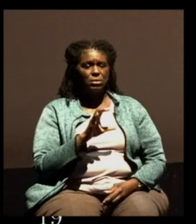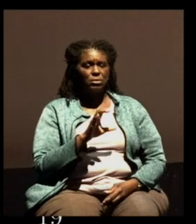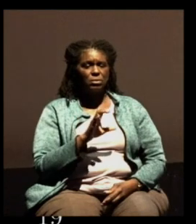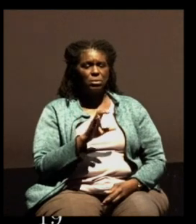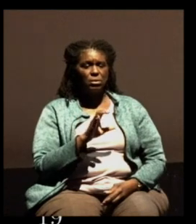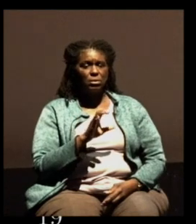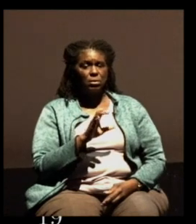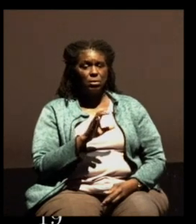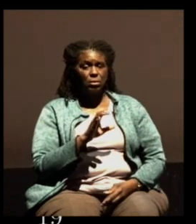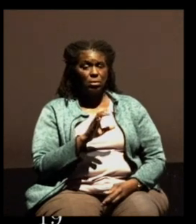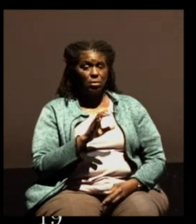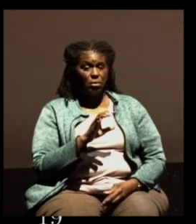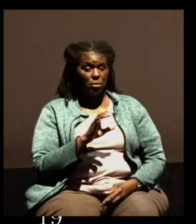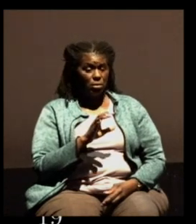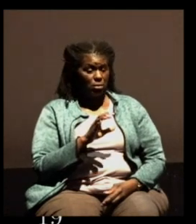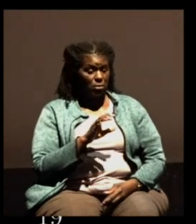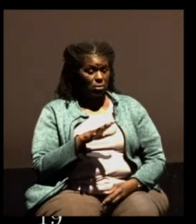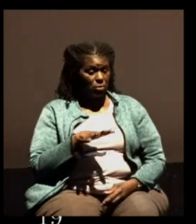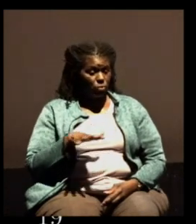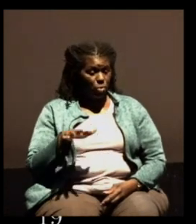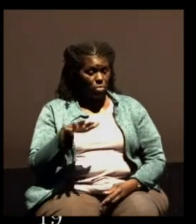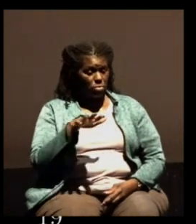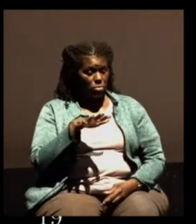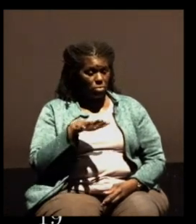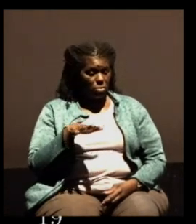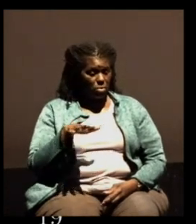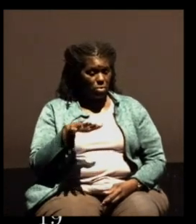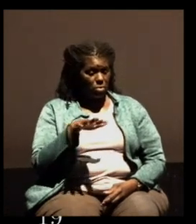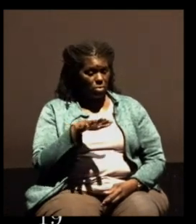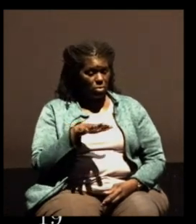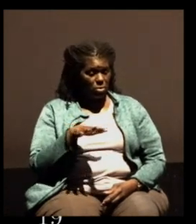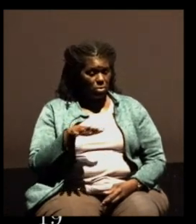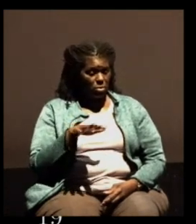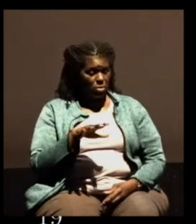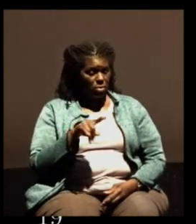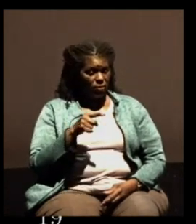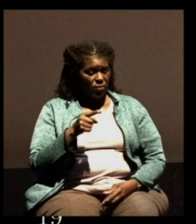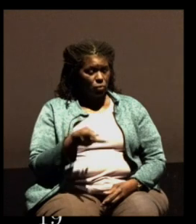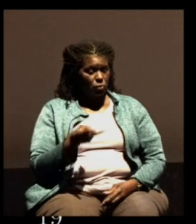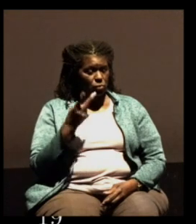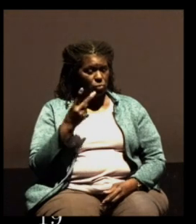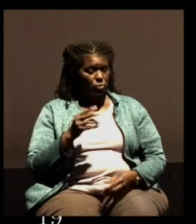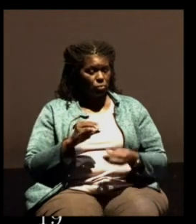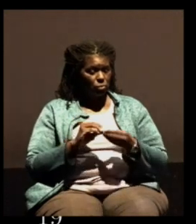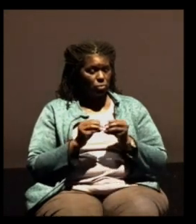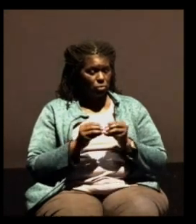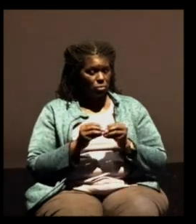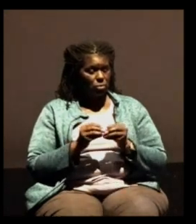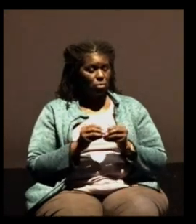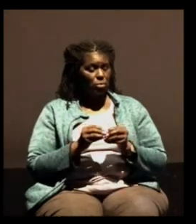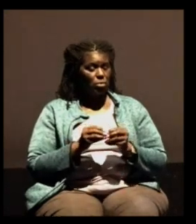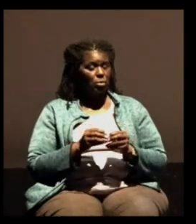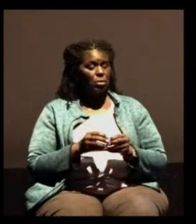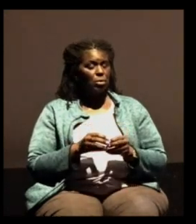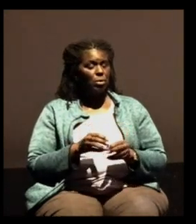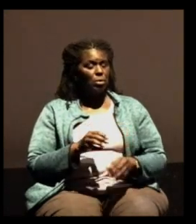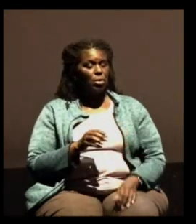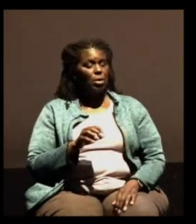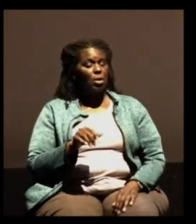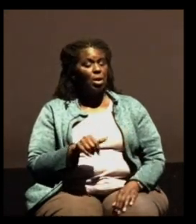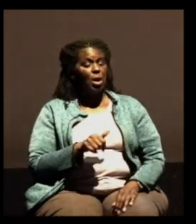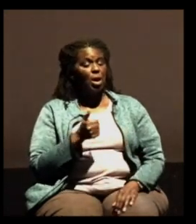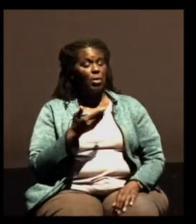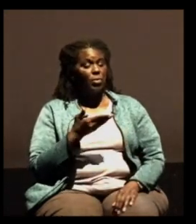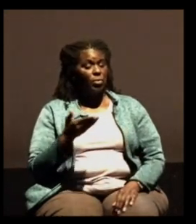a horrible job at approximating pi. It didn't even approximate pi to the first two digits. But then came Markine's formula. Markine's formula did a way